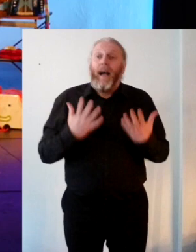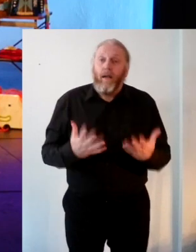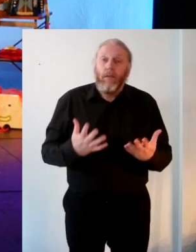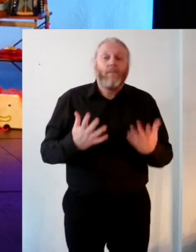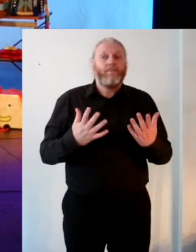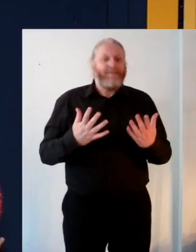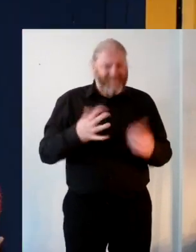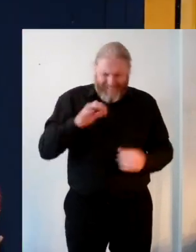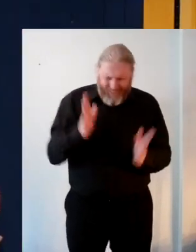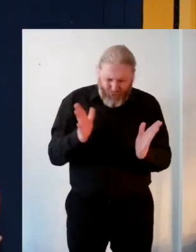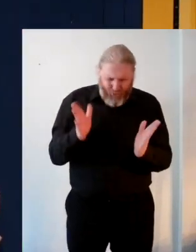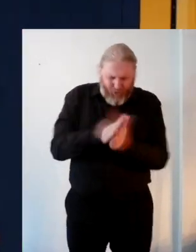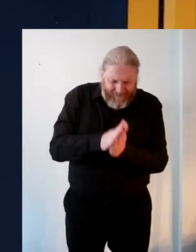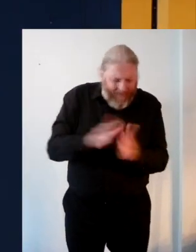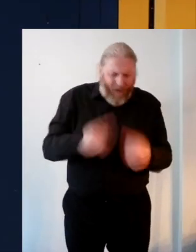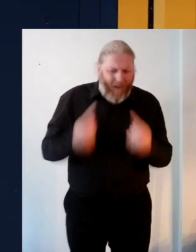Case won't shut.